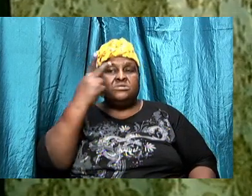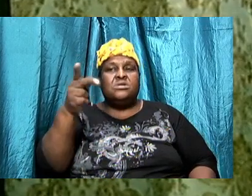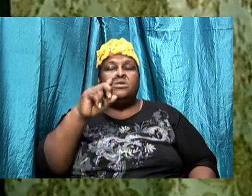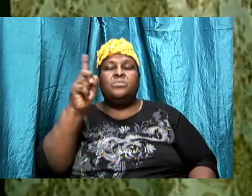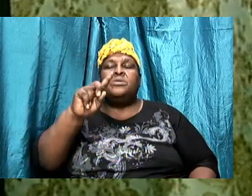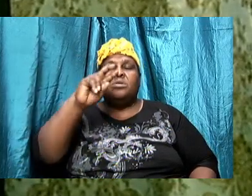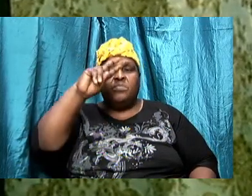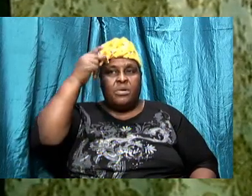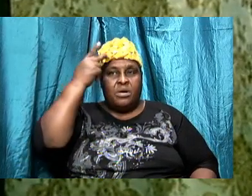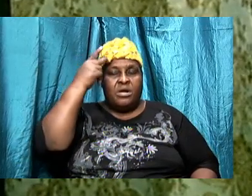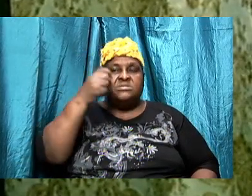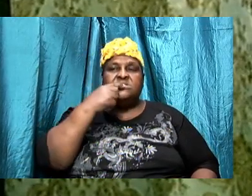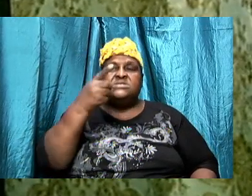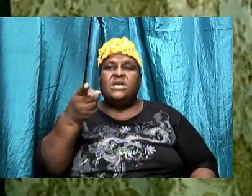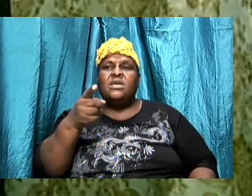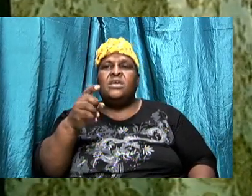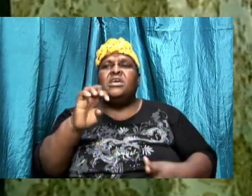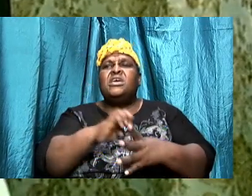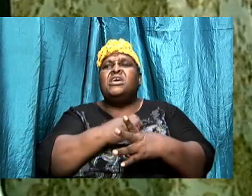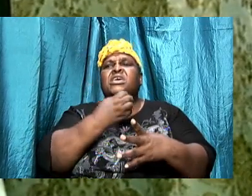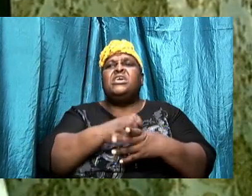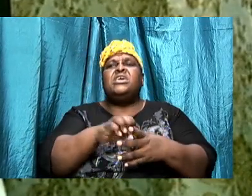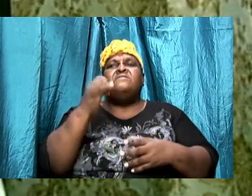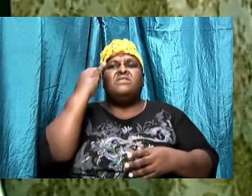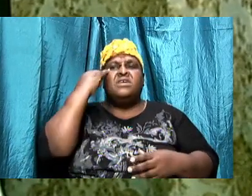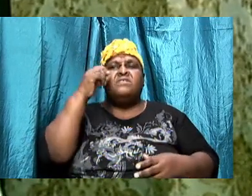Paul say that, look here,